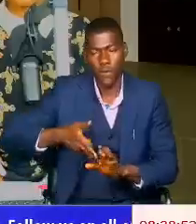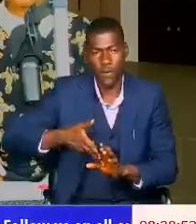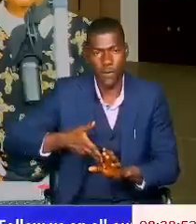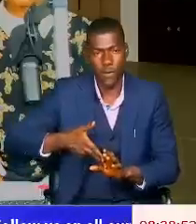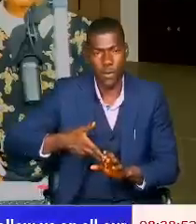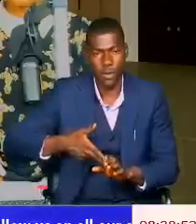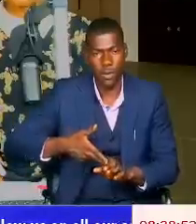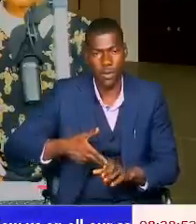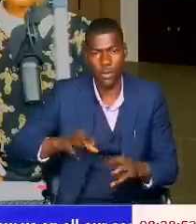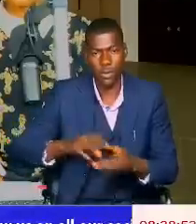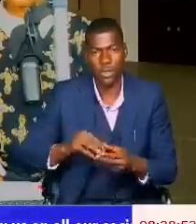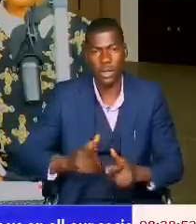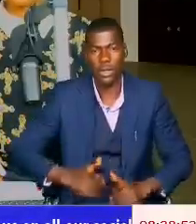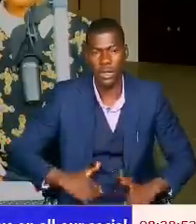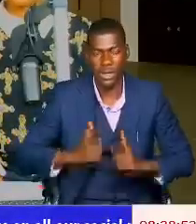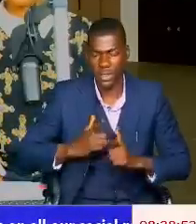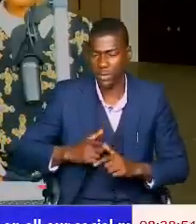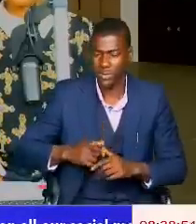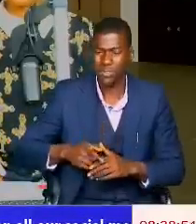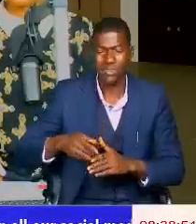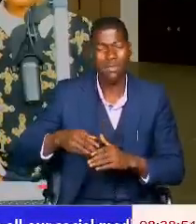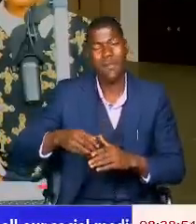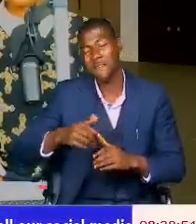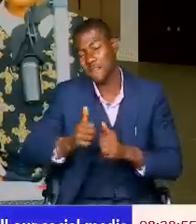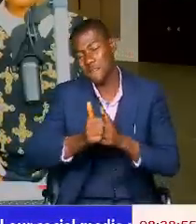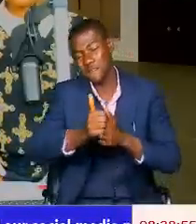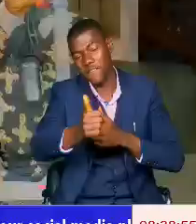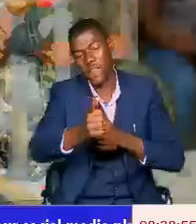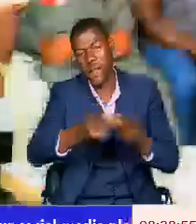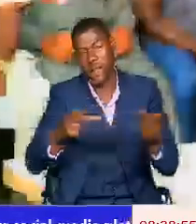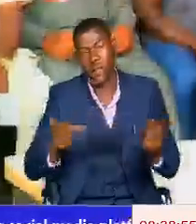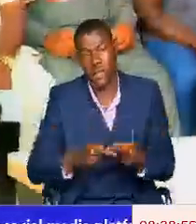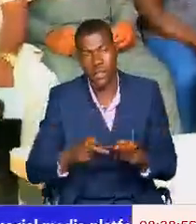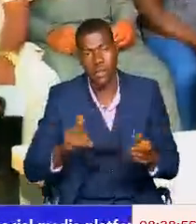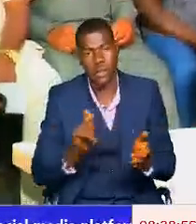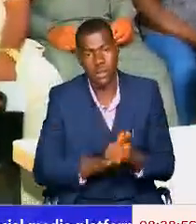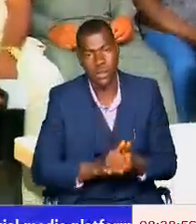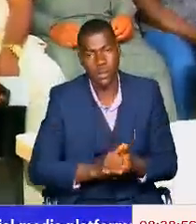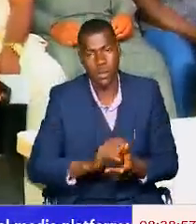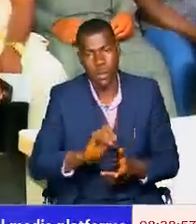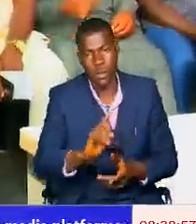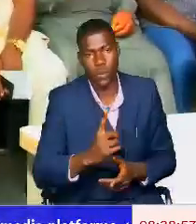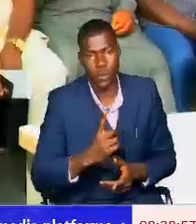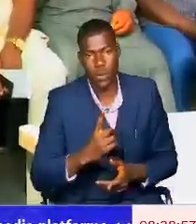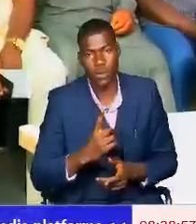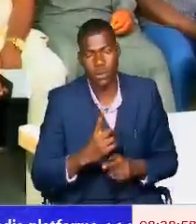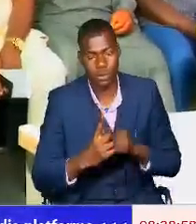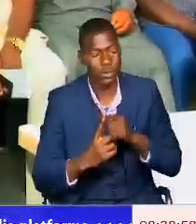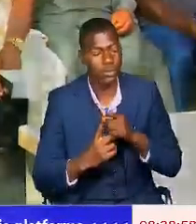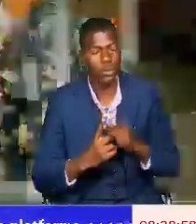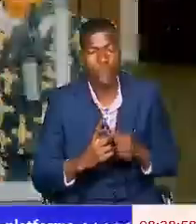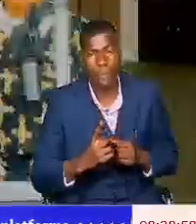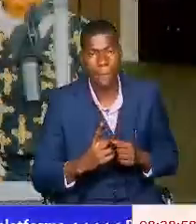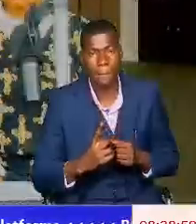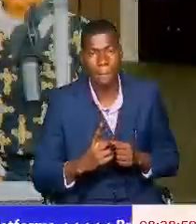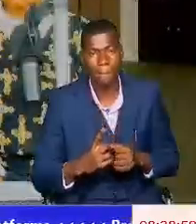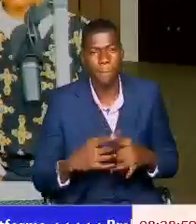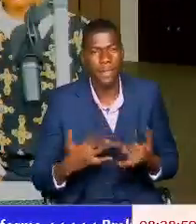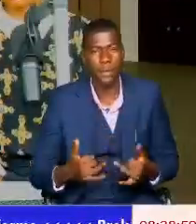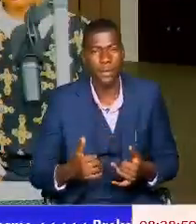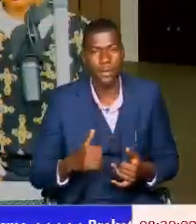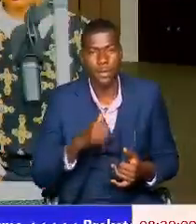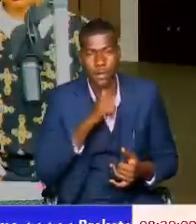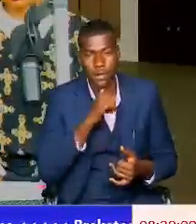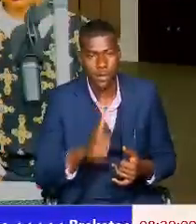workshop down there. Say nah, one of them. But make you know be like, say person did